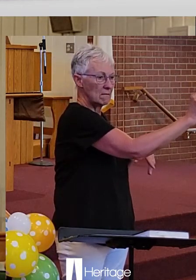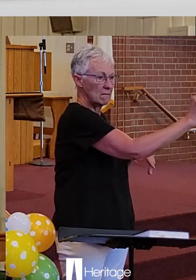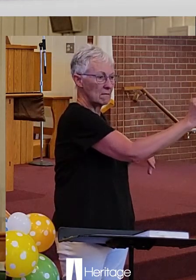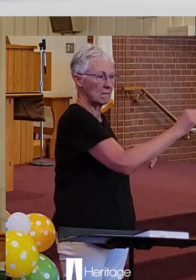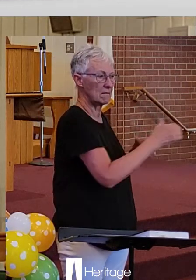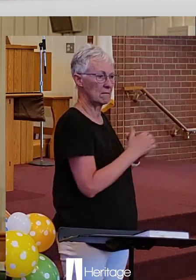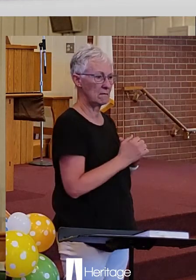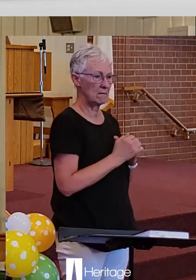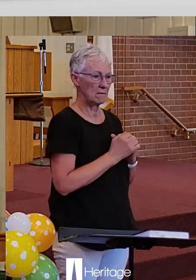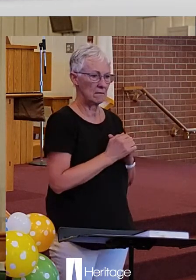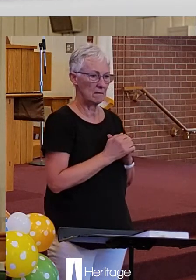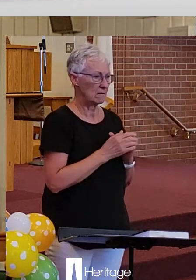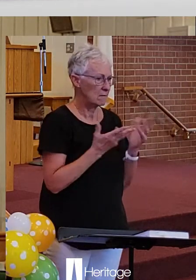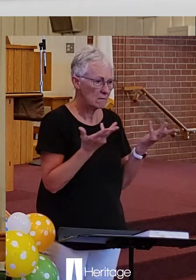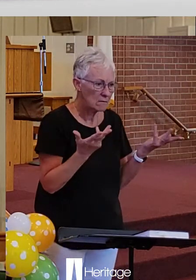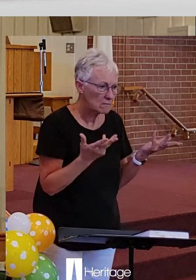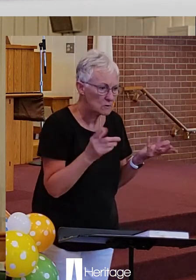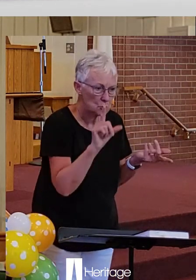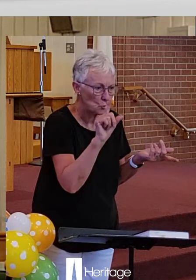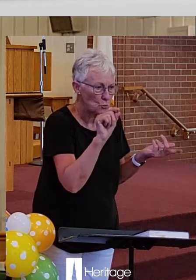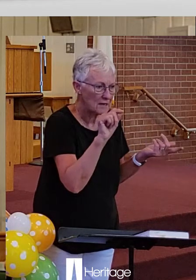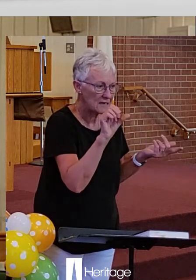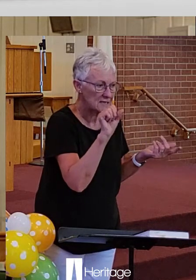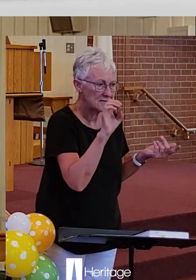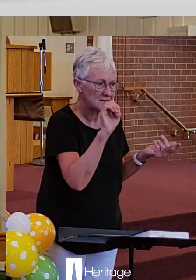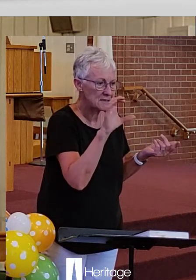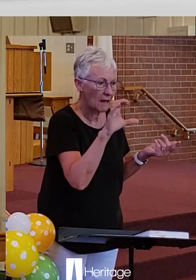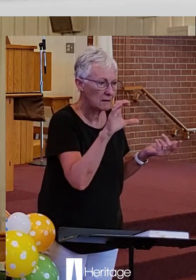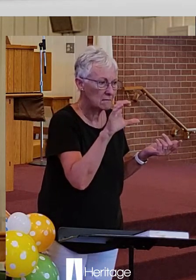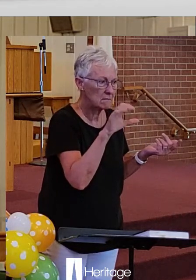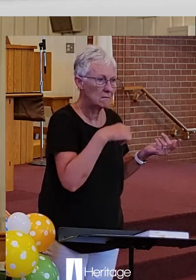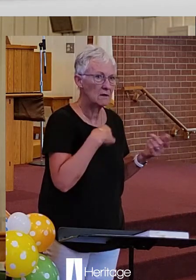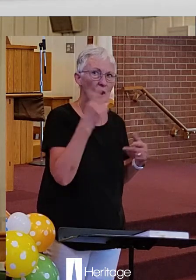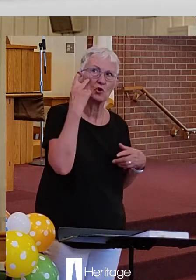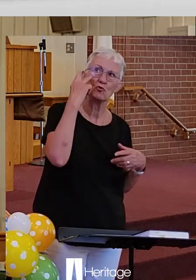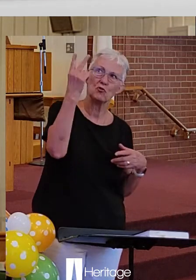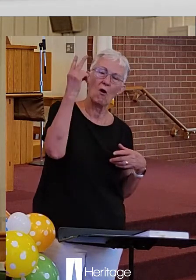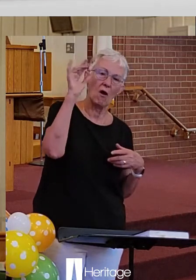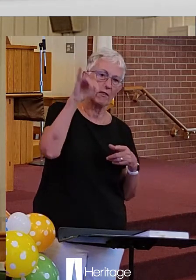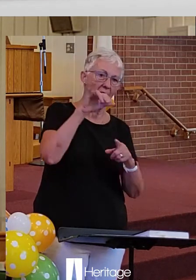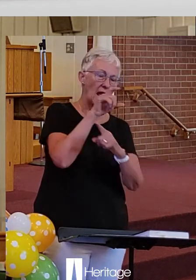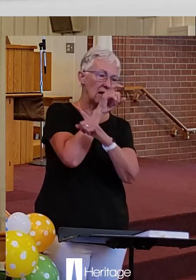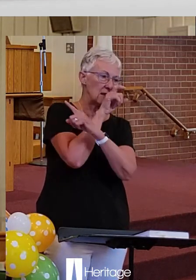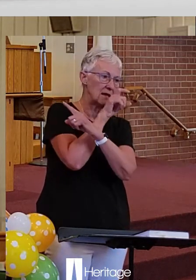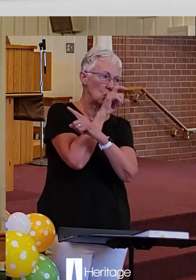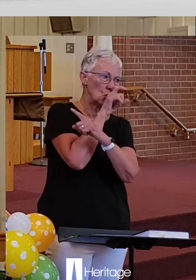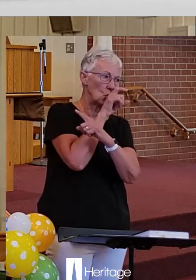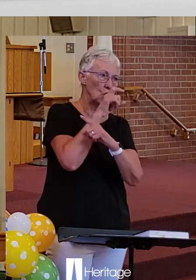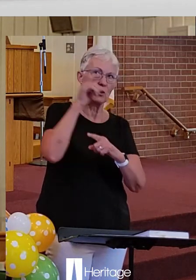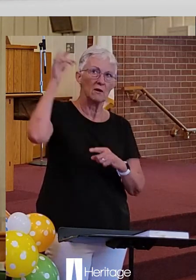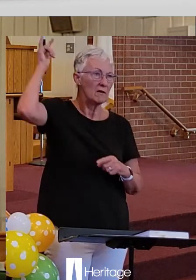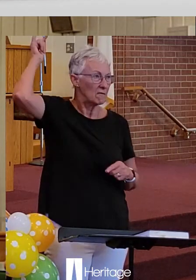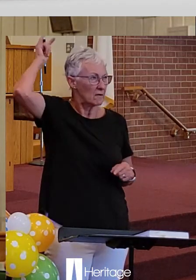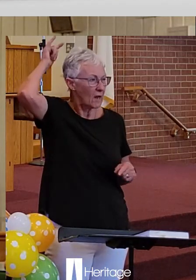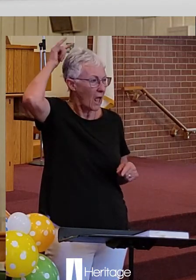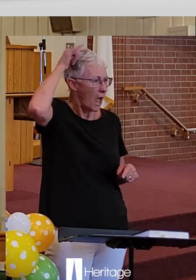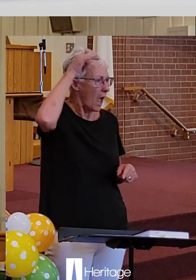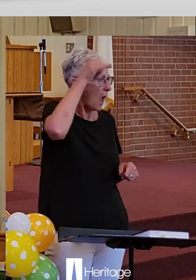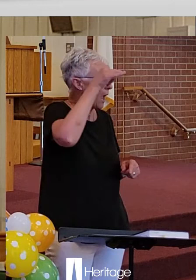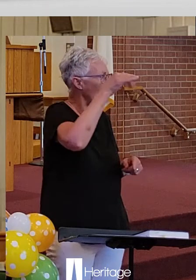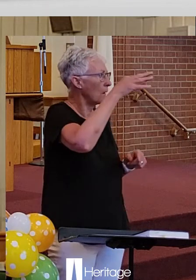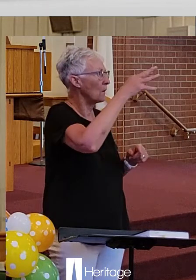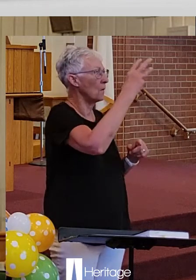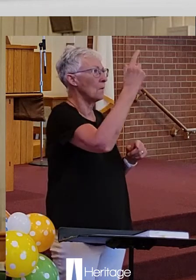It only took 20 seconds or so for that eagle to melt into the dark purple blue of the